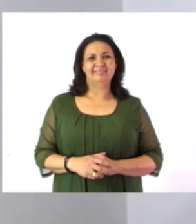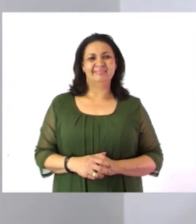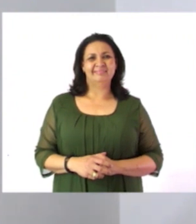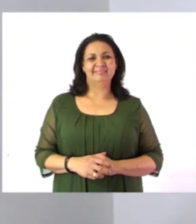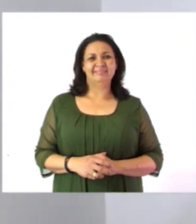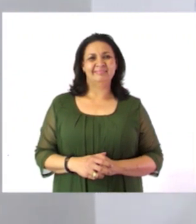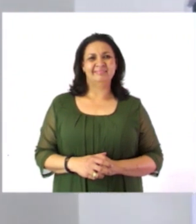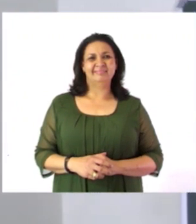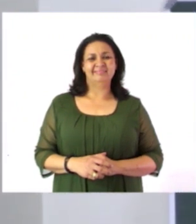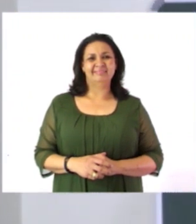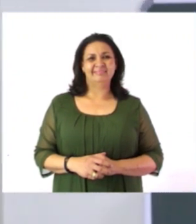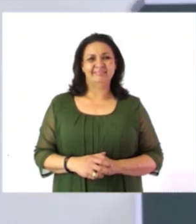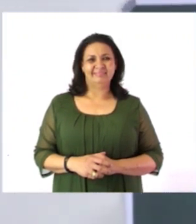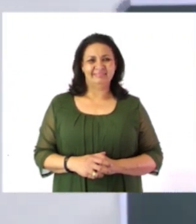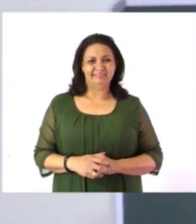Yes.